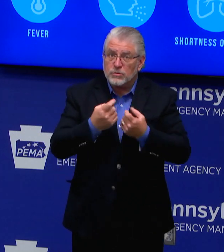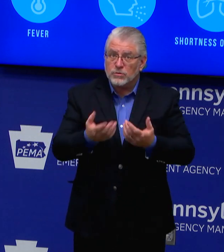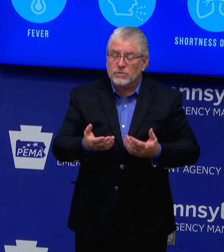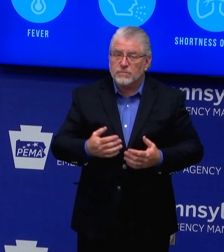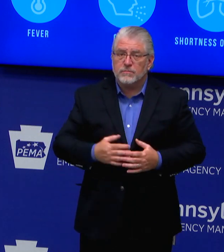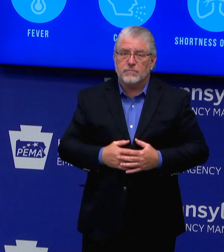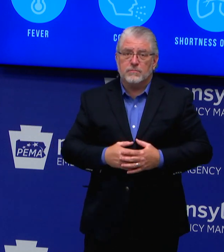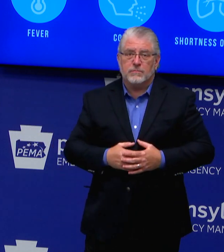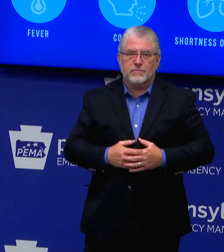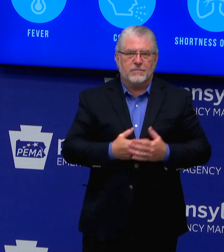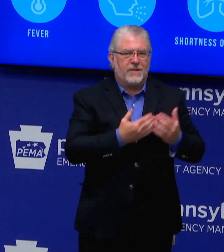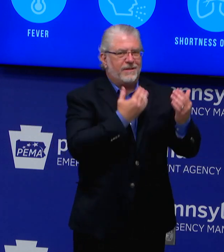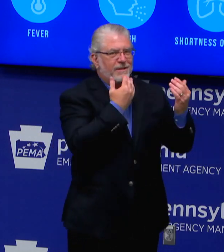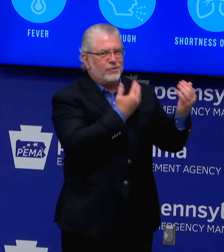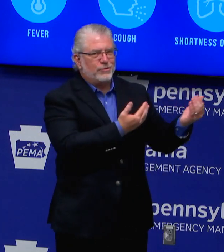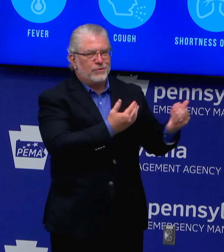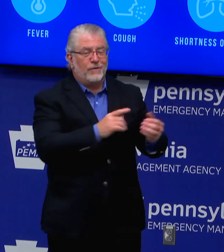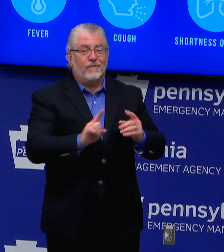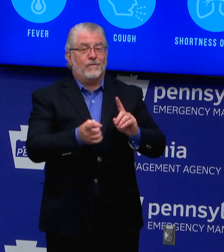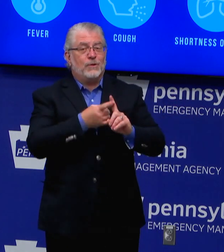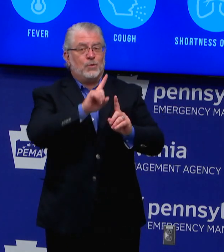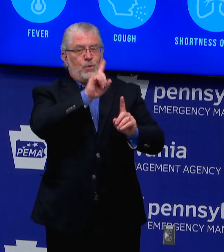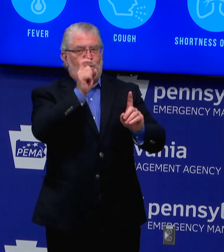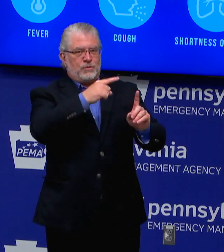Our first questions are for Governor Wolf.